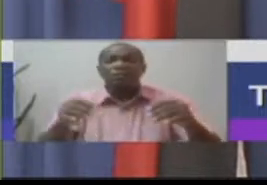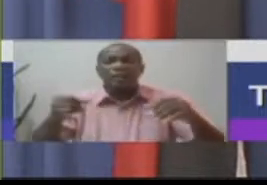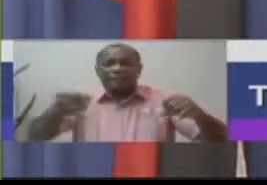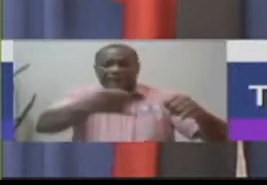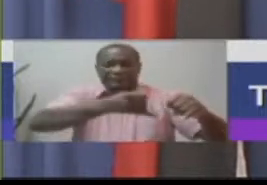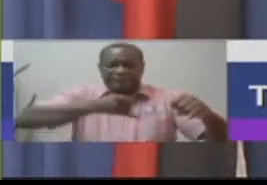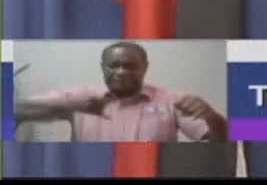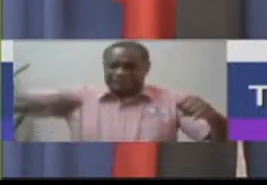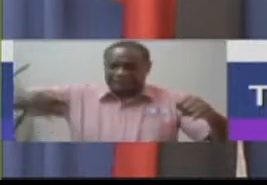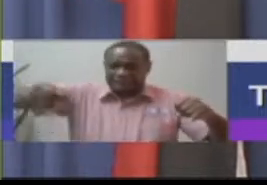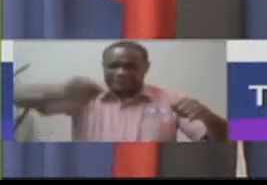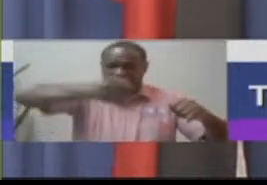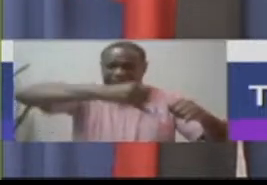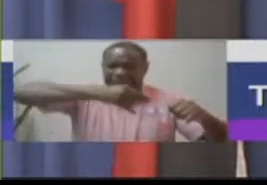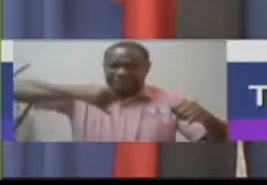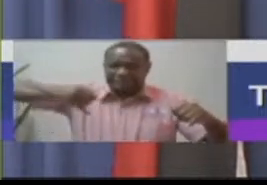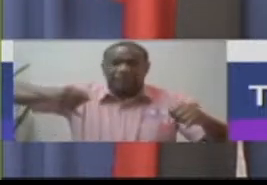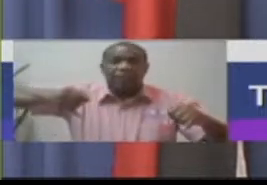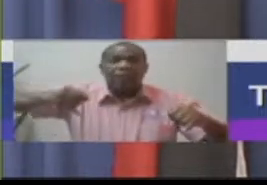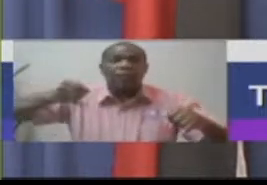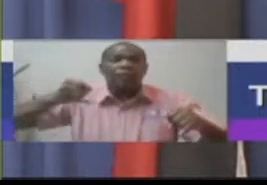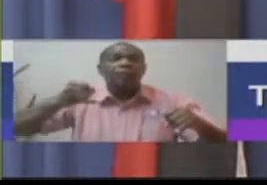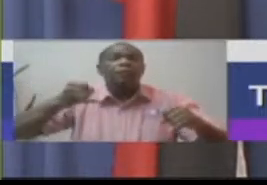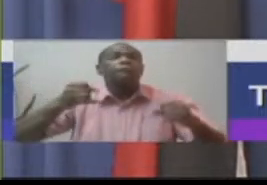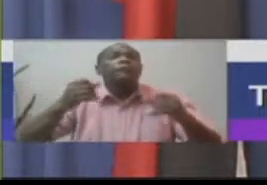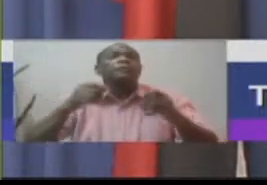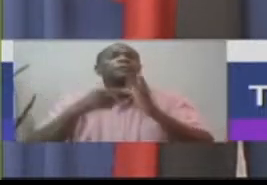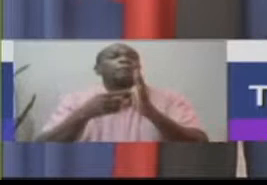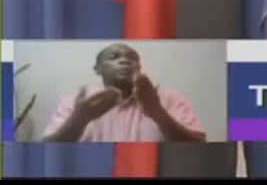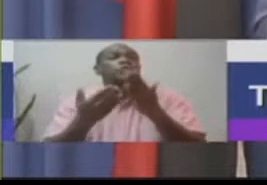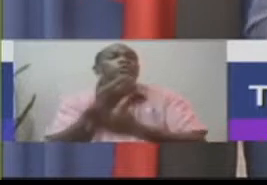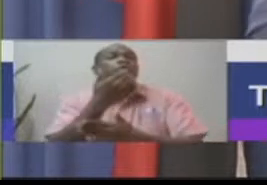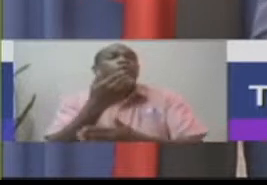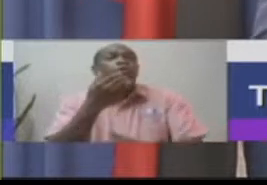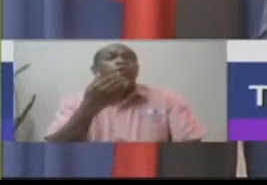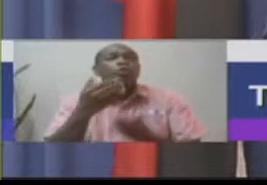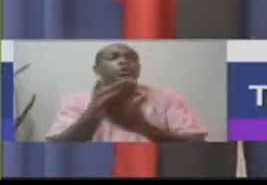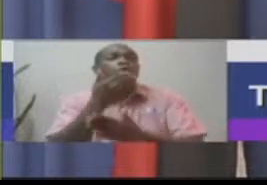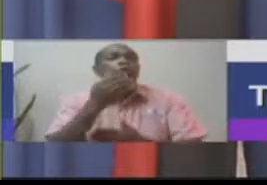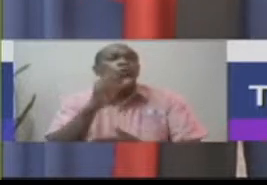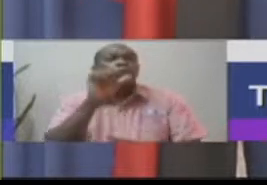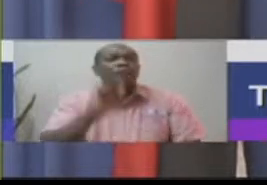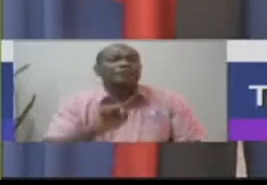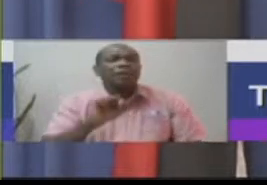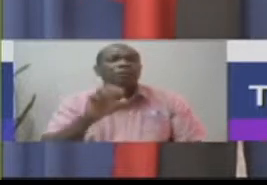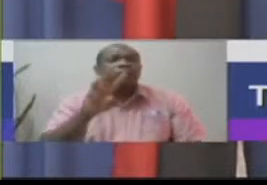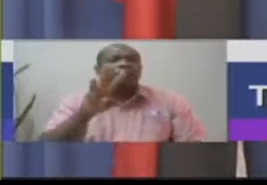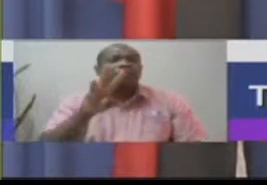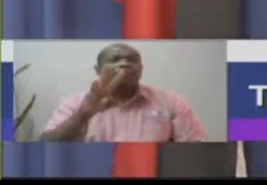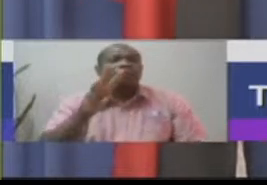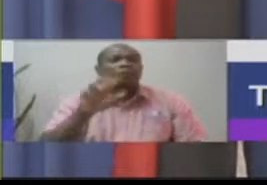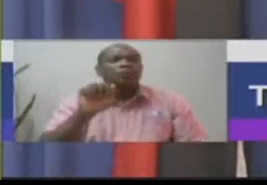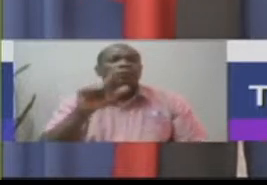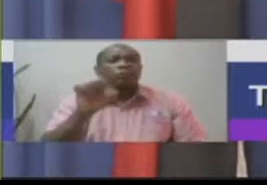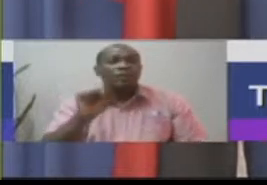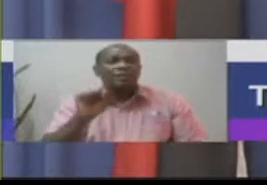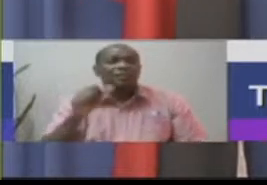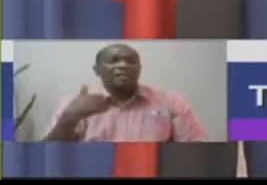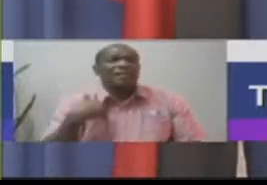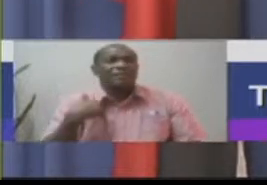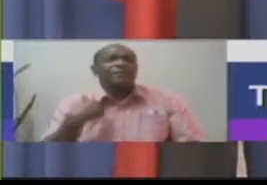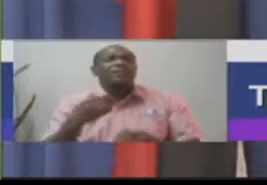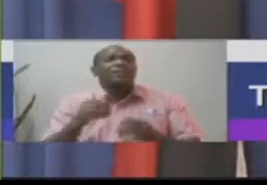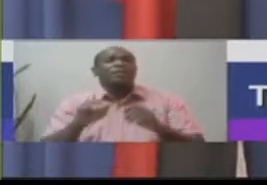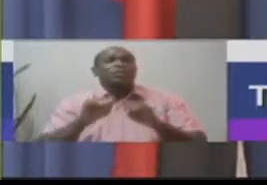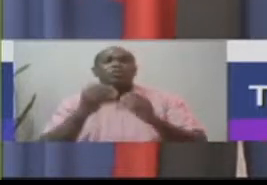goes out. Because in New South Wales, there's a huge outbreak and a dangerous variant. You would have seen